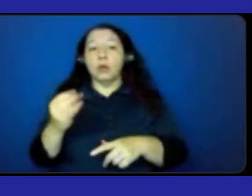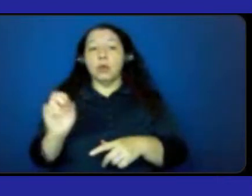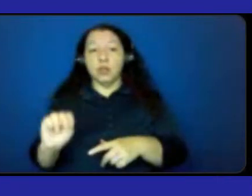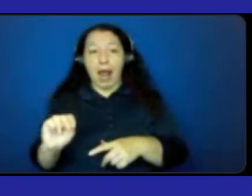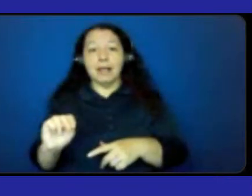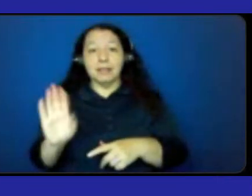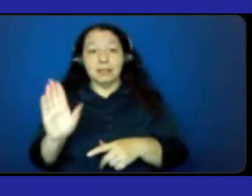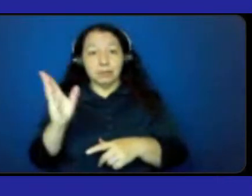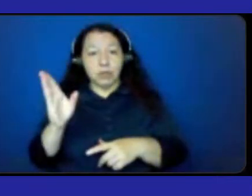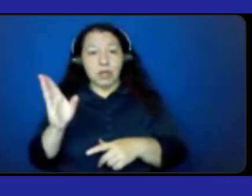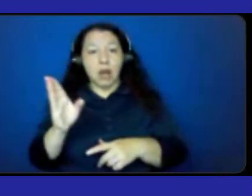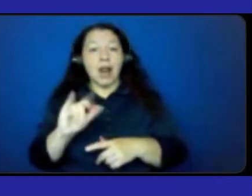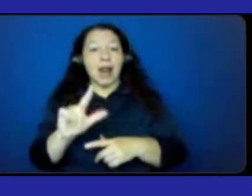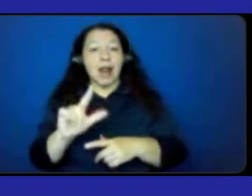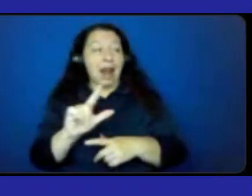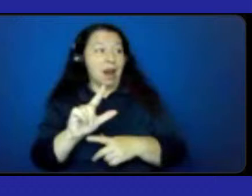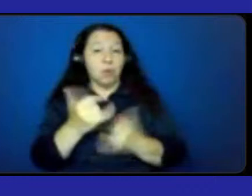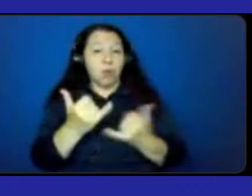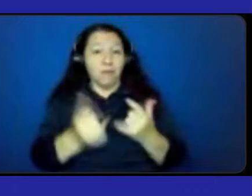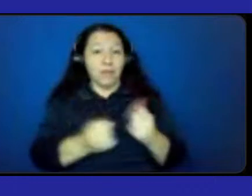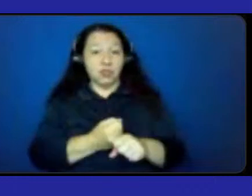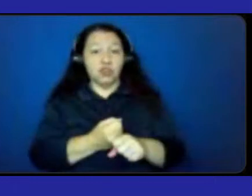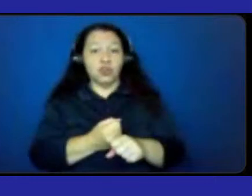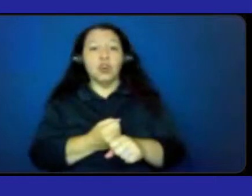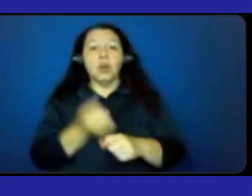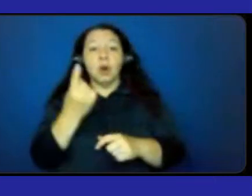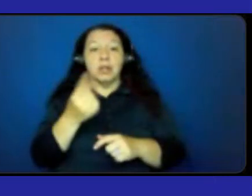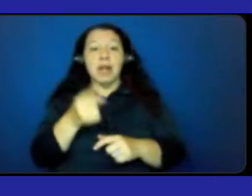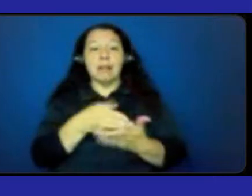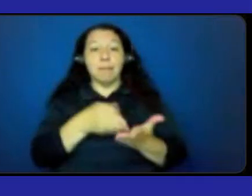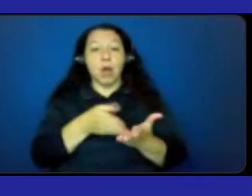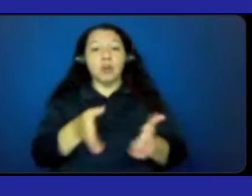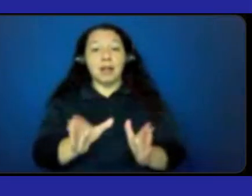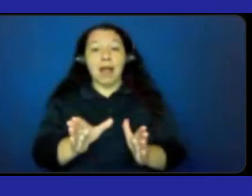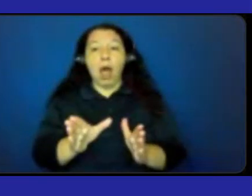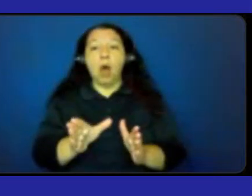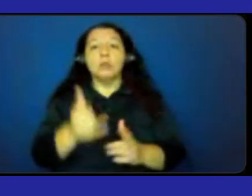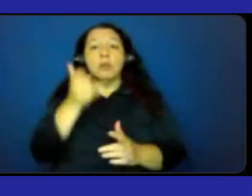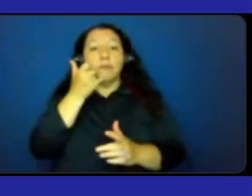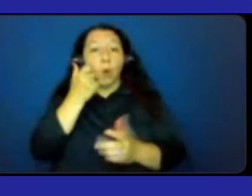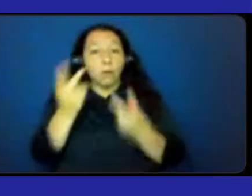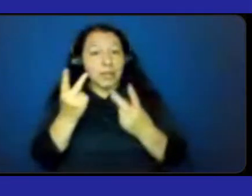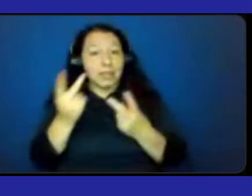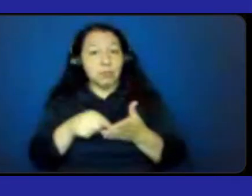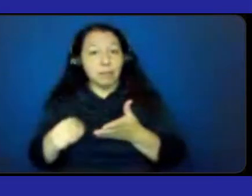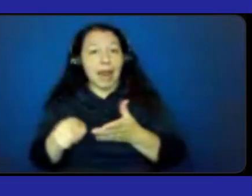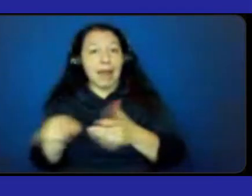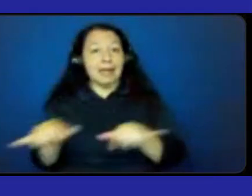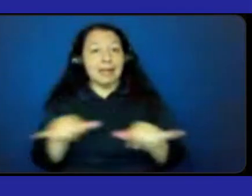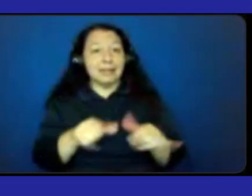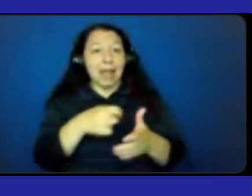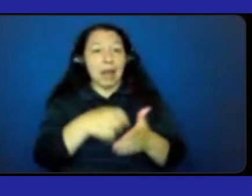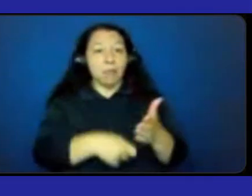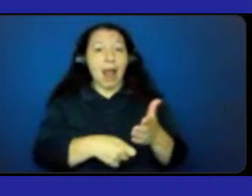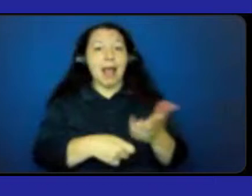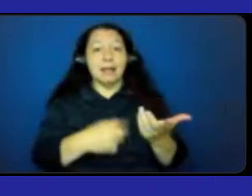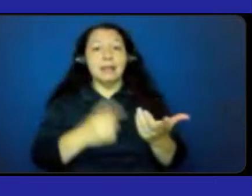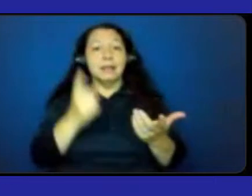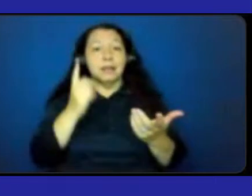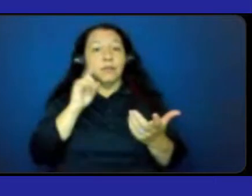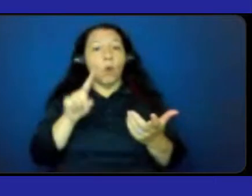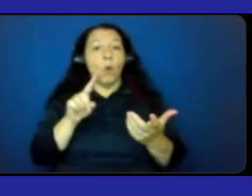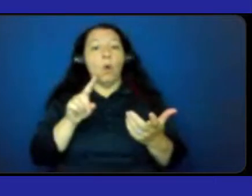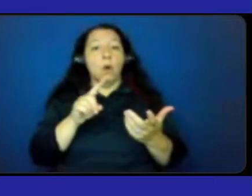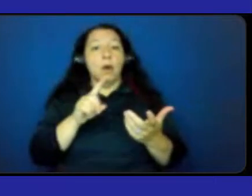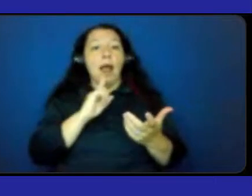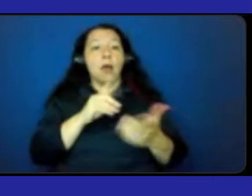allow telehealth visits to be paid at the same rate as in-person visits. This is a 2-year pilot, at which point the state